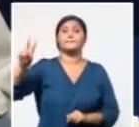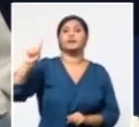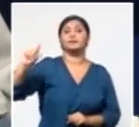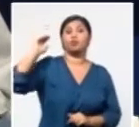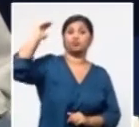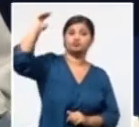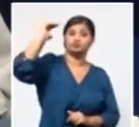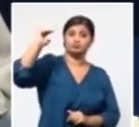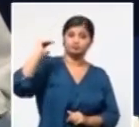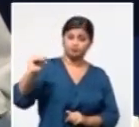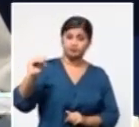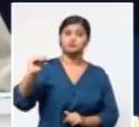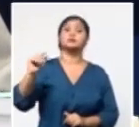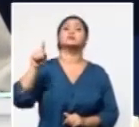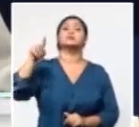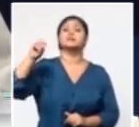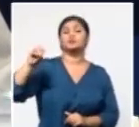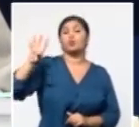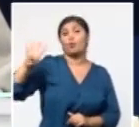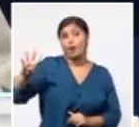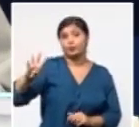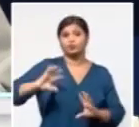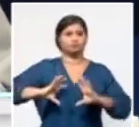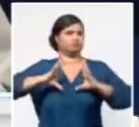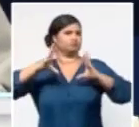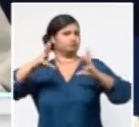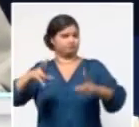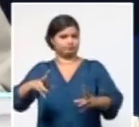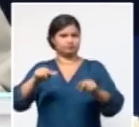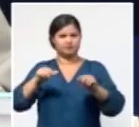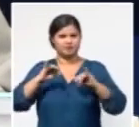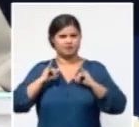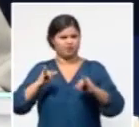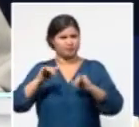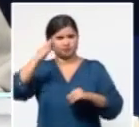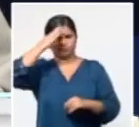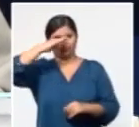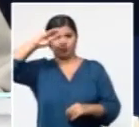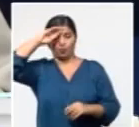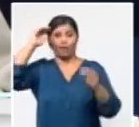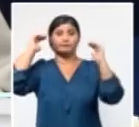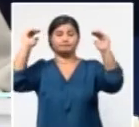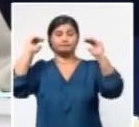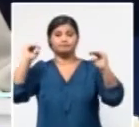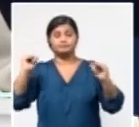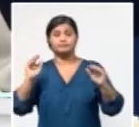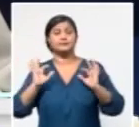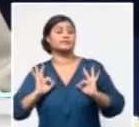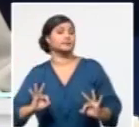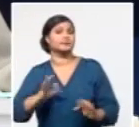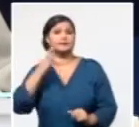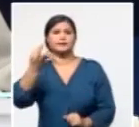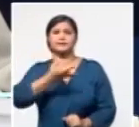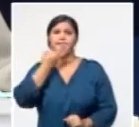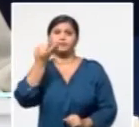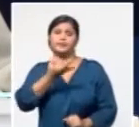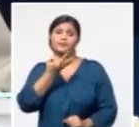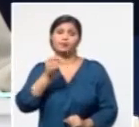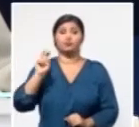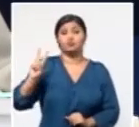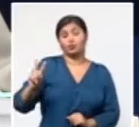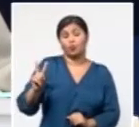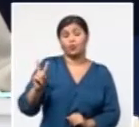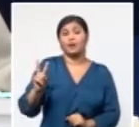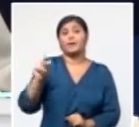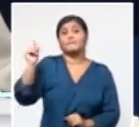of Americas and the 104th place in the world. We always mention the 2 people who were